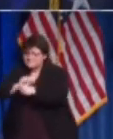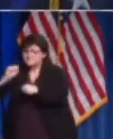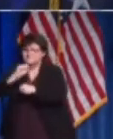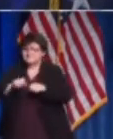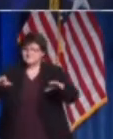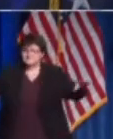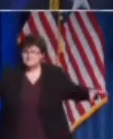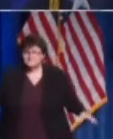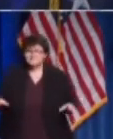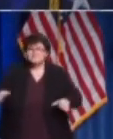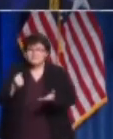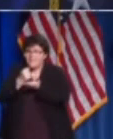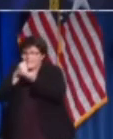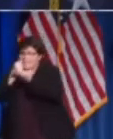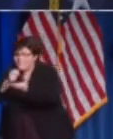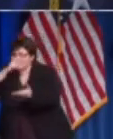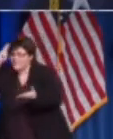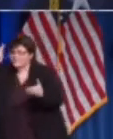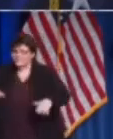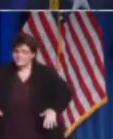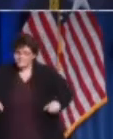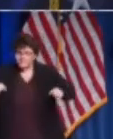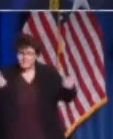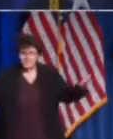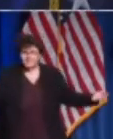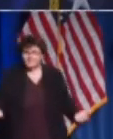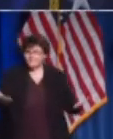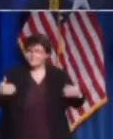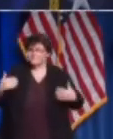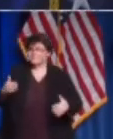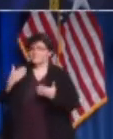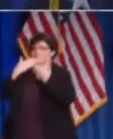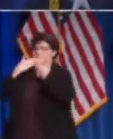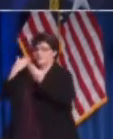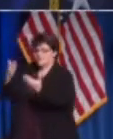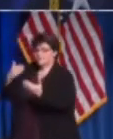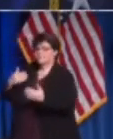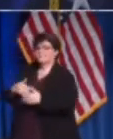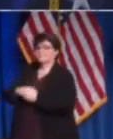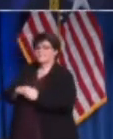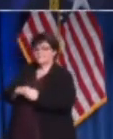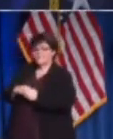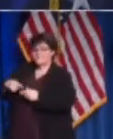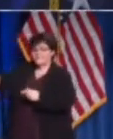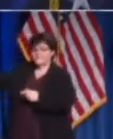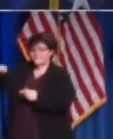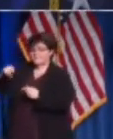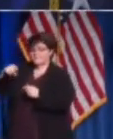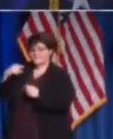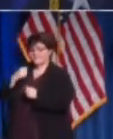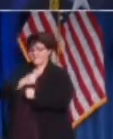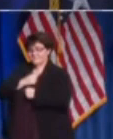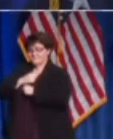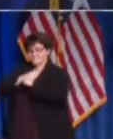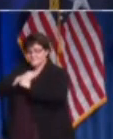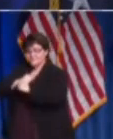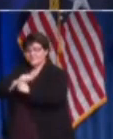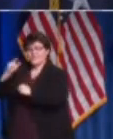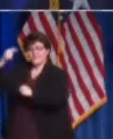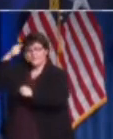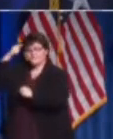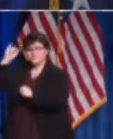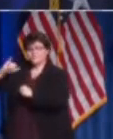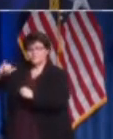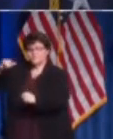to us. The Foot Guard and the Horse Guard, thank you. You've been protecting governors ever since we used to commute between New Haven and Hartford, our